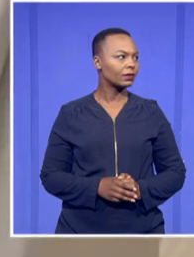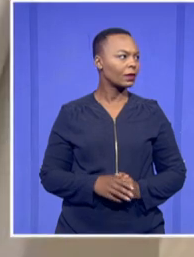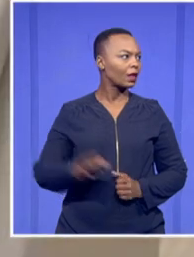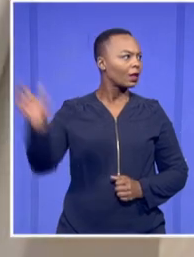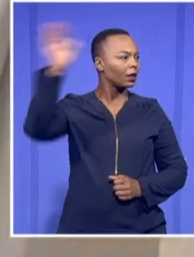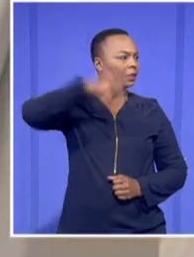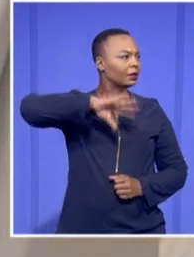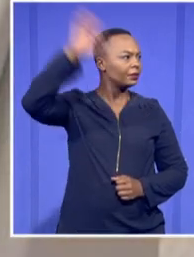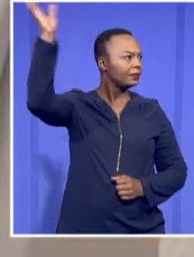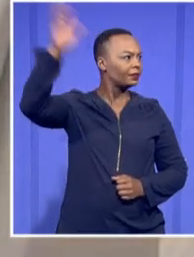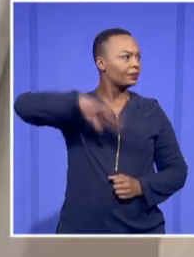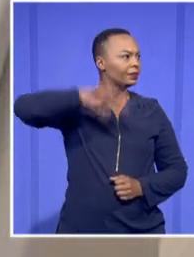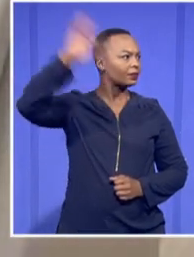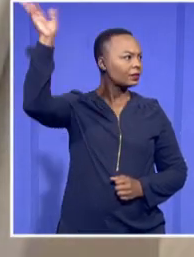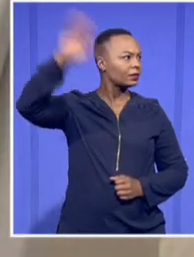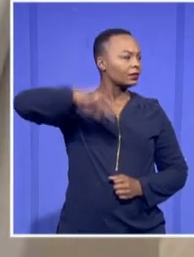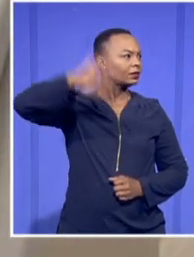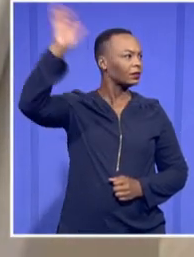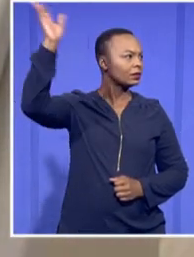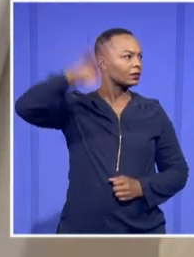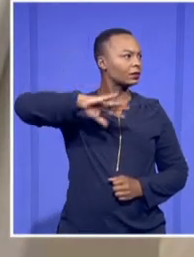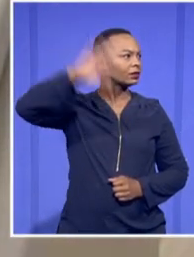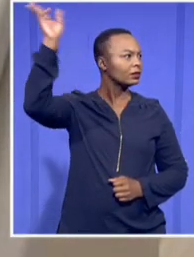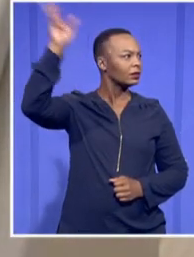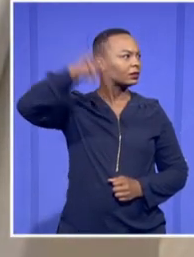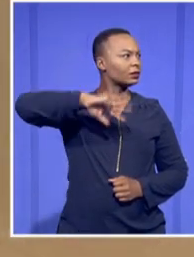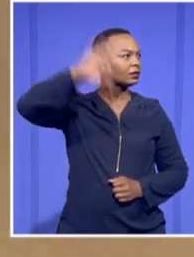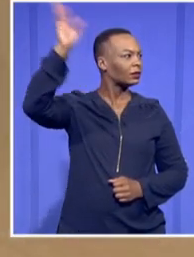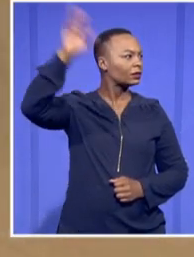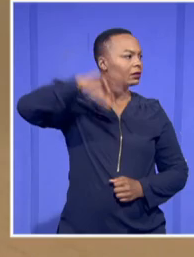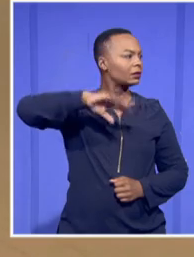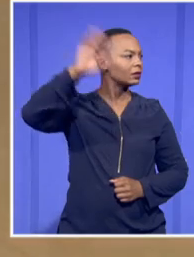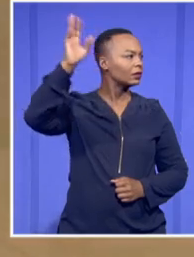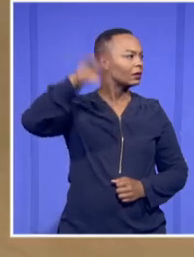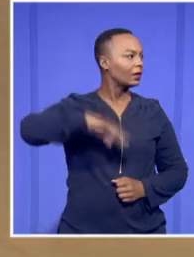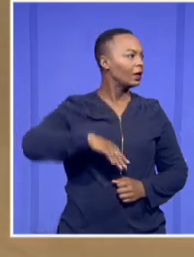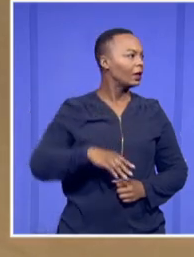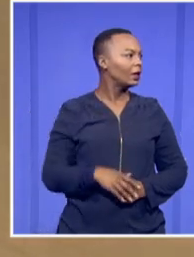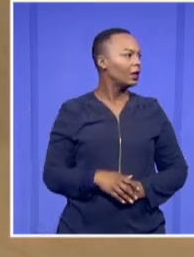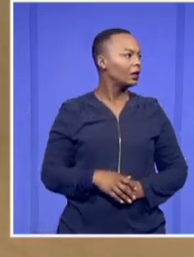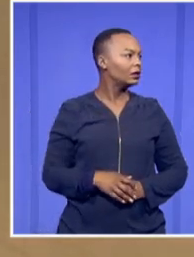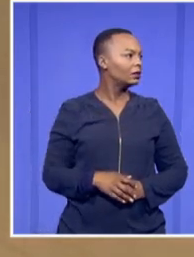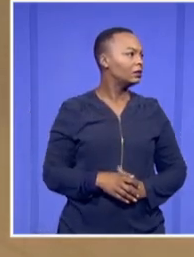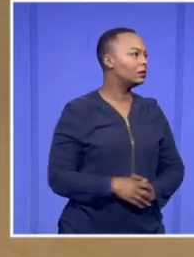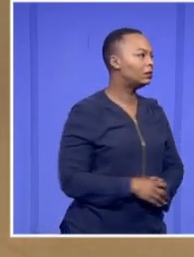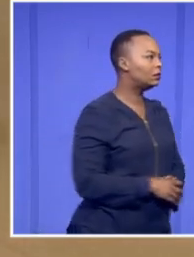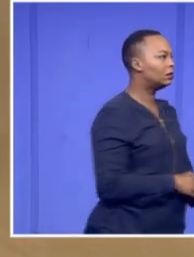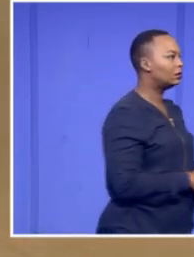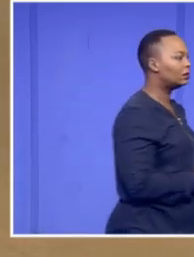South Africa's parliament passes an anti-money laundering bill in an effort to prevent the country being grey-listed.